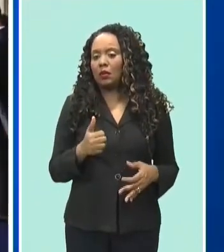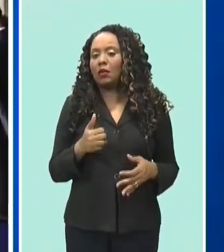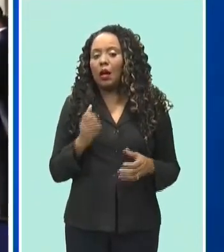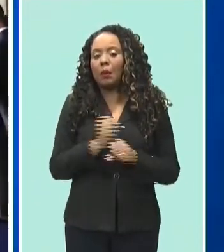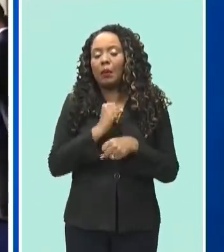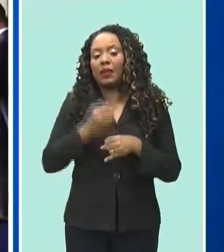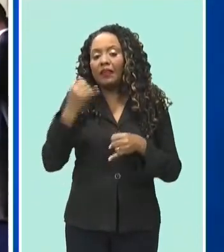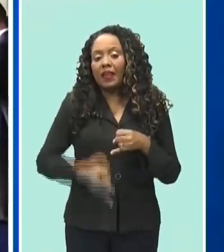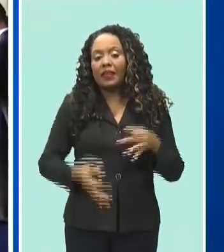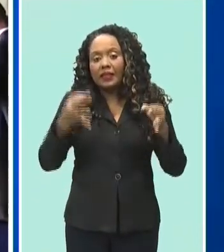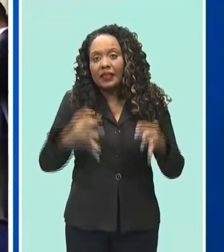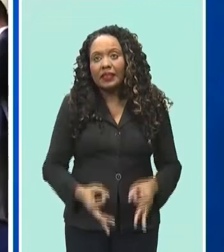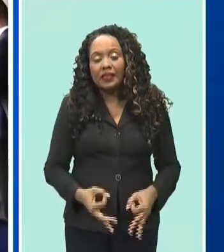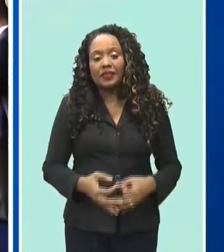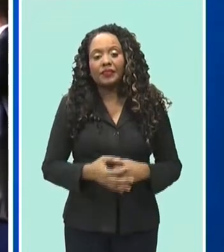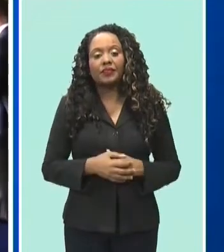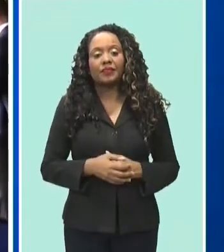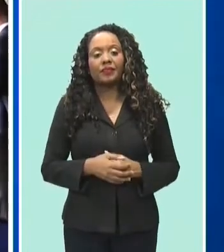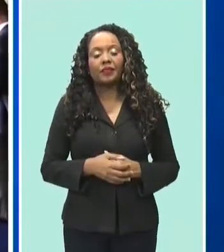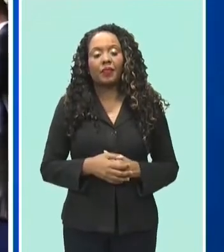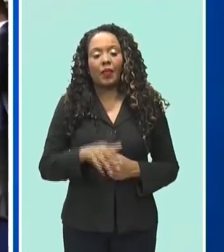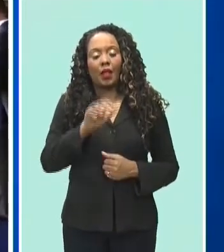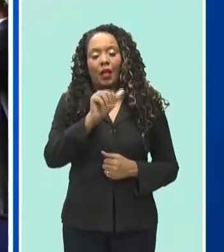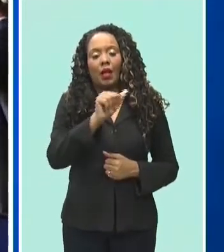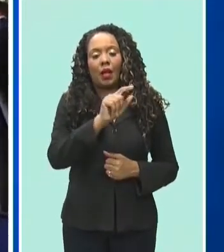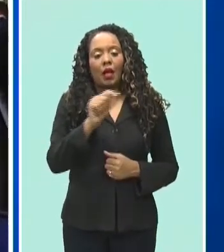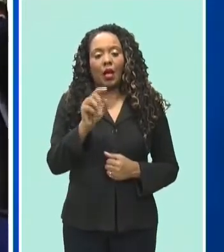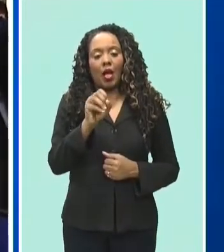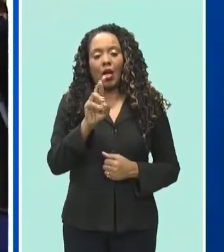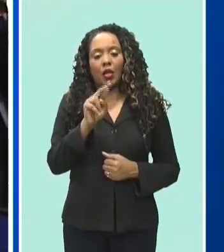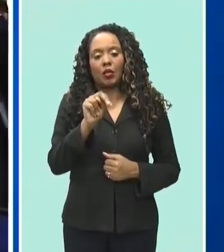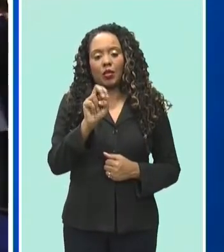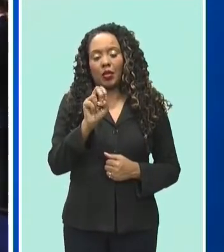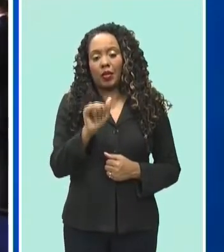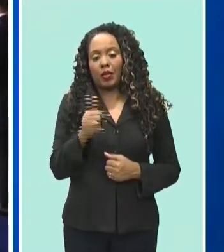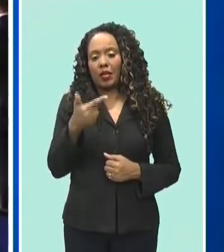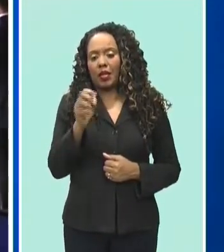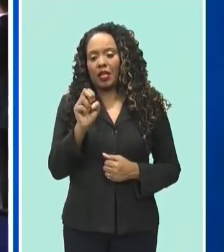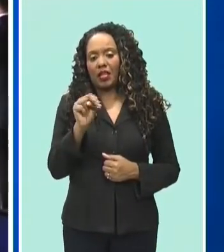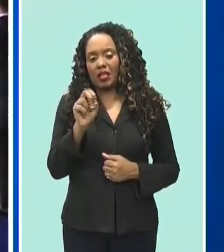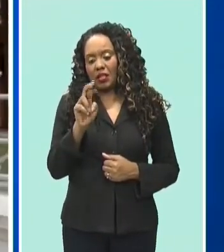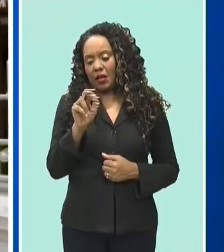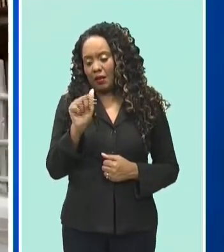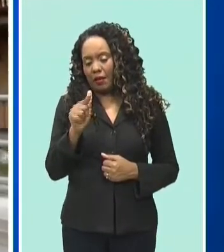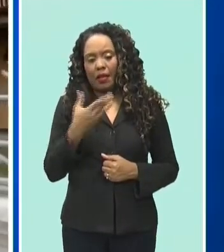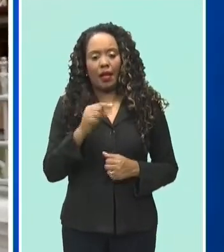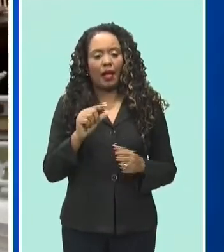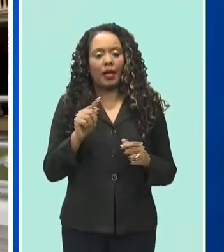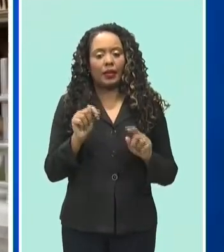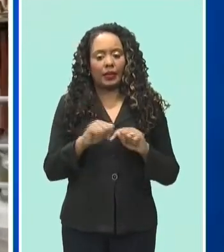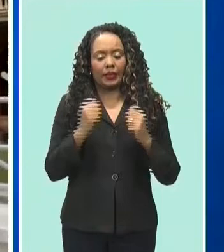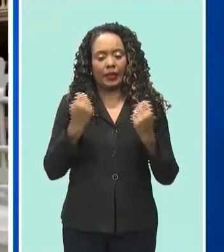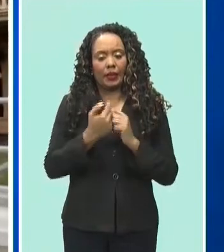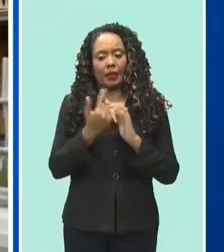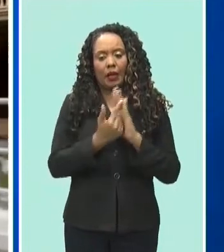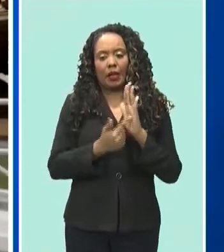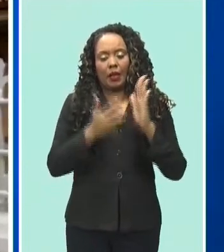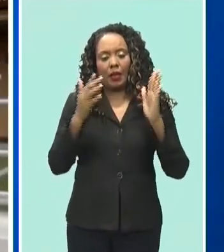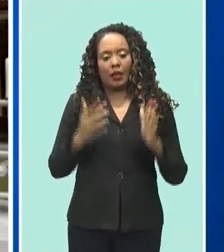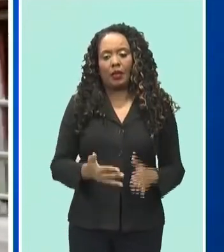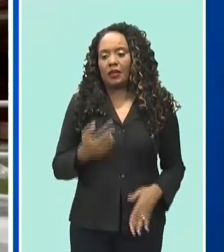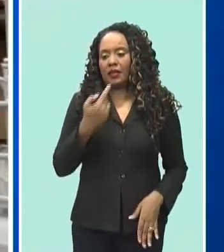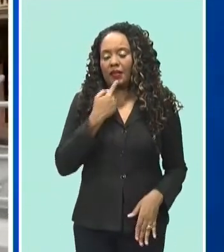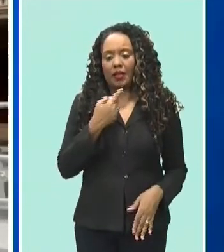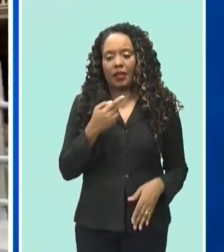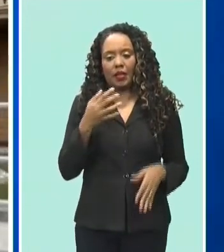The Attorney General Basil Williams and his team of lawyers, which included Solicitor General Nigel Hawke, argued that it is not the court's place